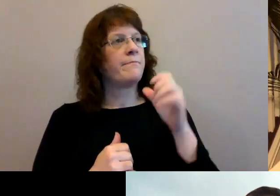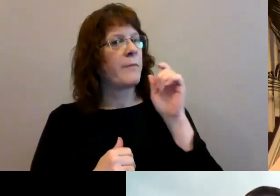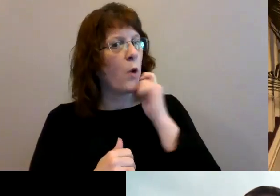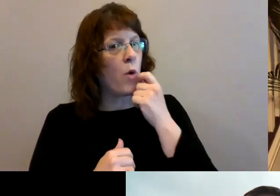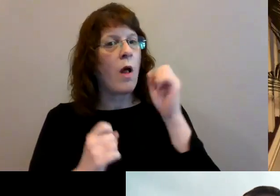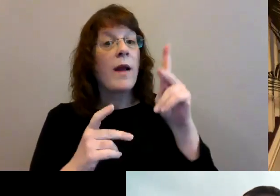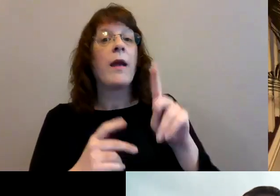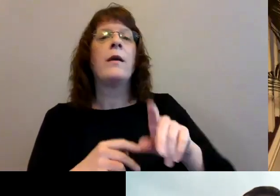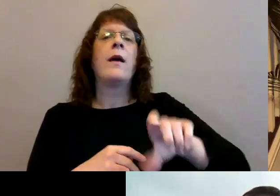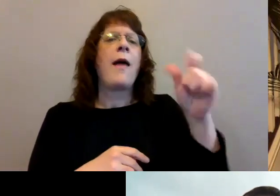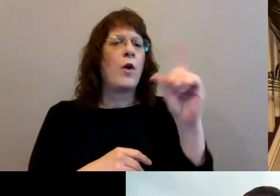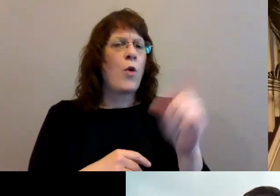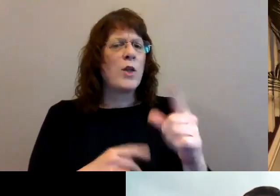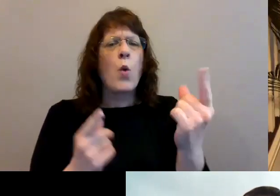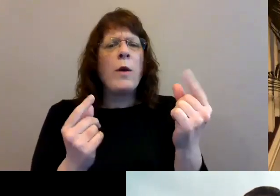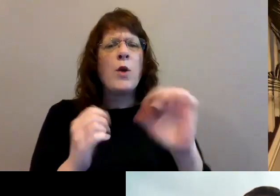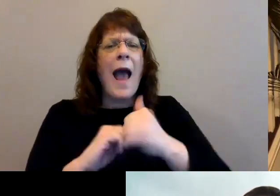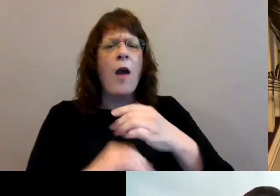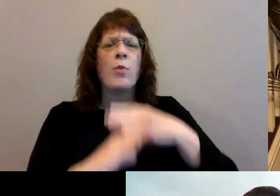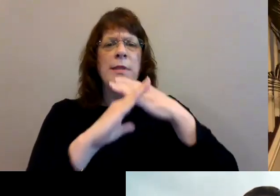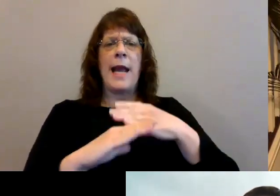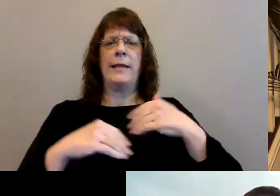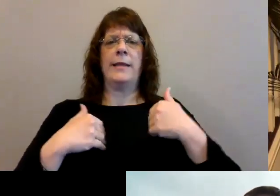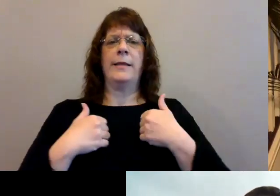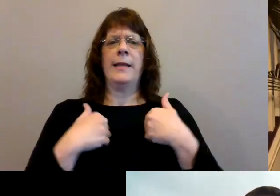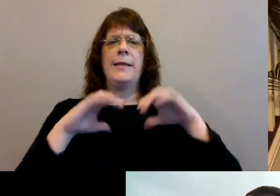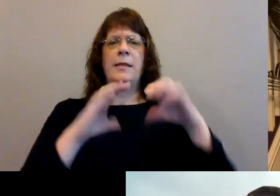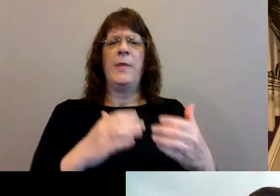protect species around the world, not only in our backyards?